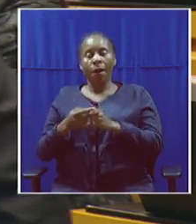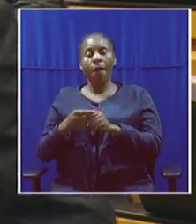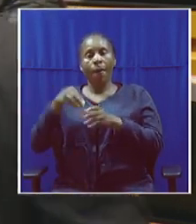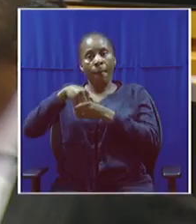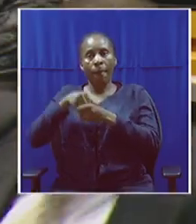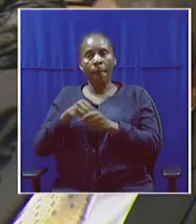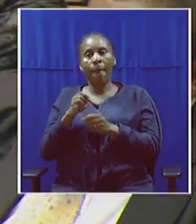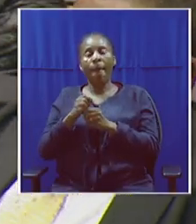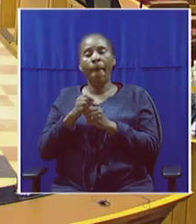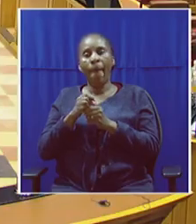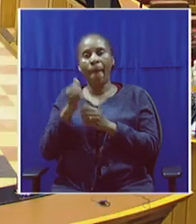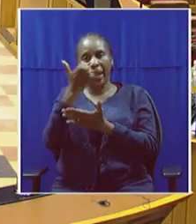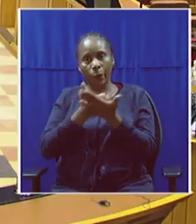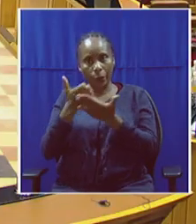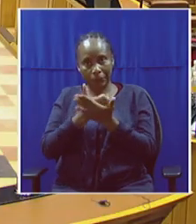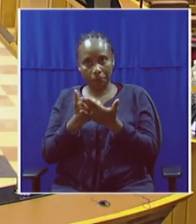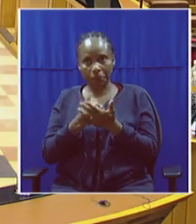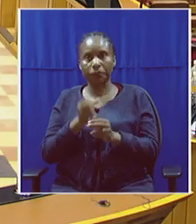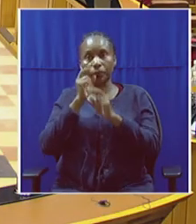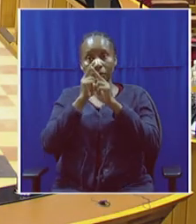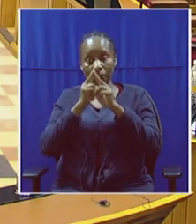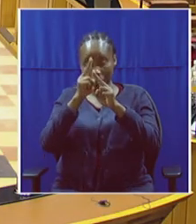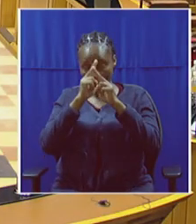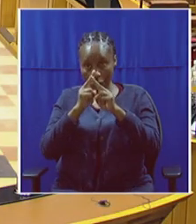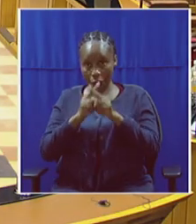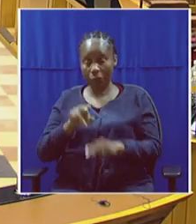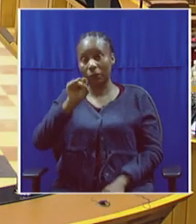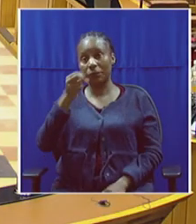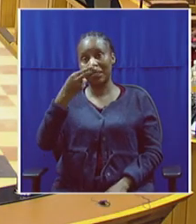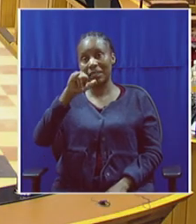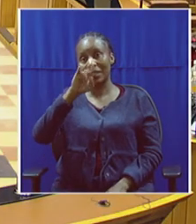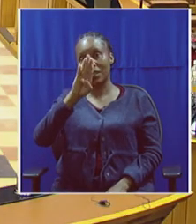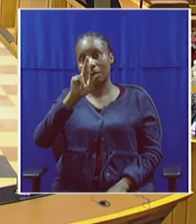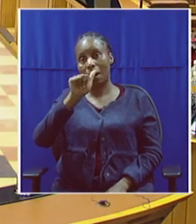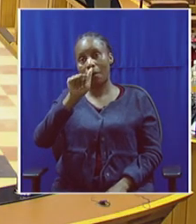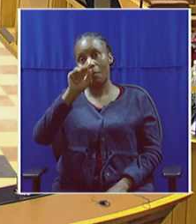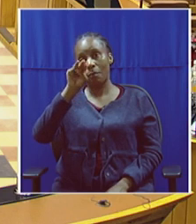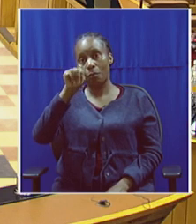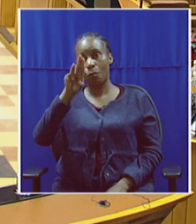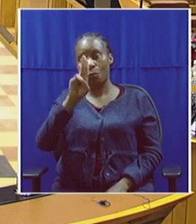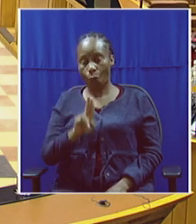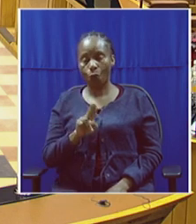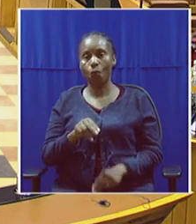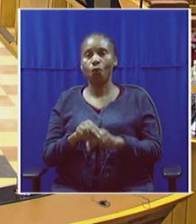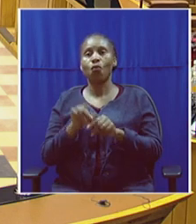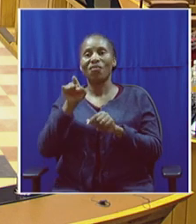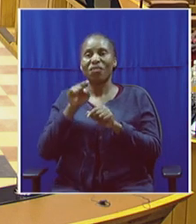you honorable shibambu will take care of the followup question no thanks uh chair ER I noticed